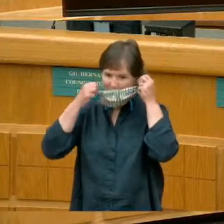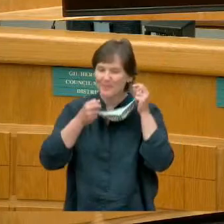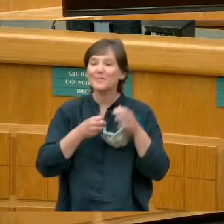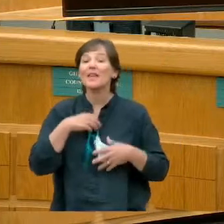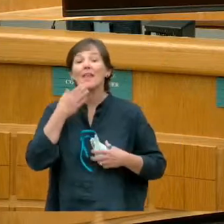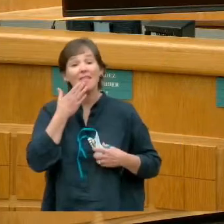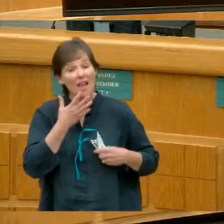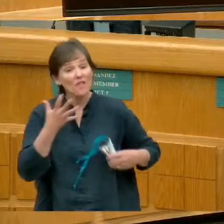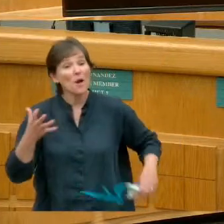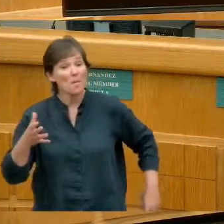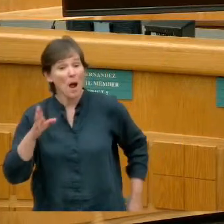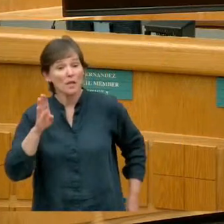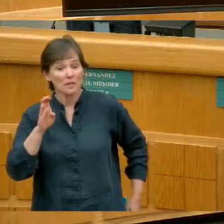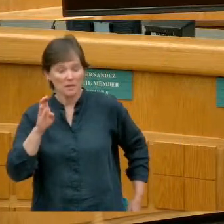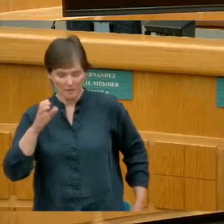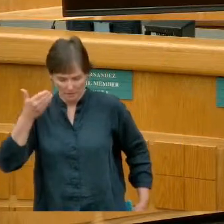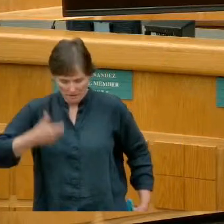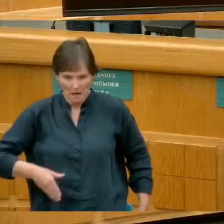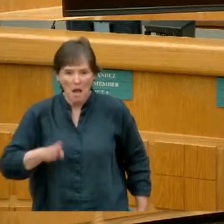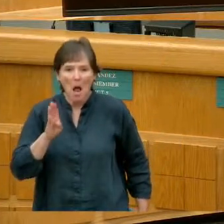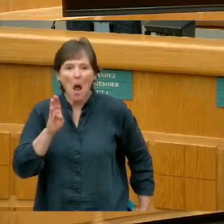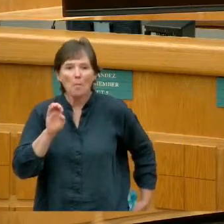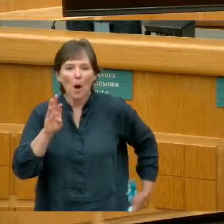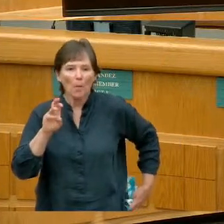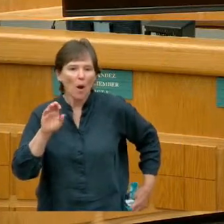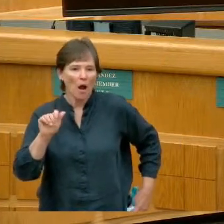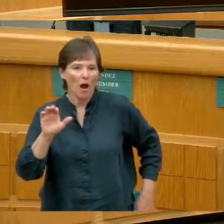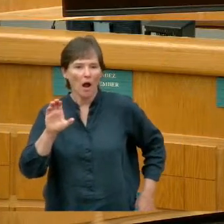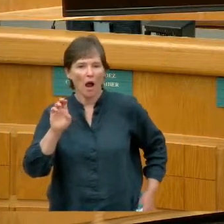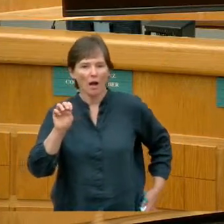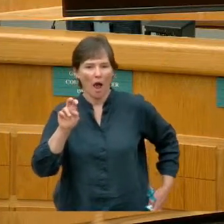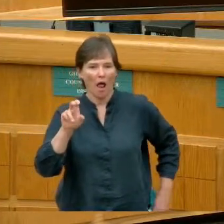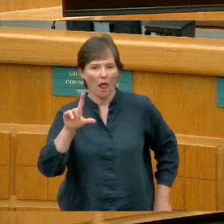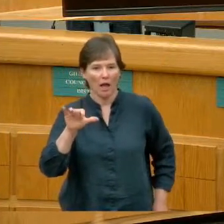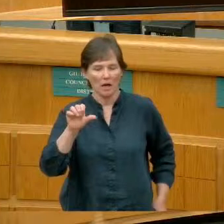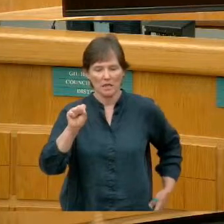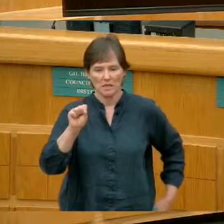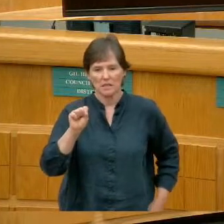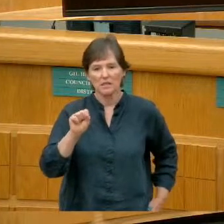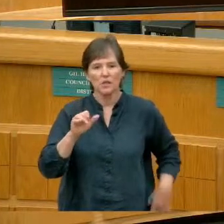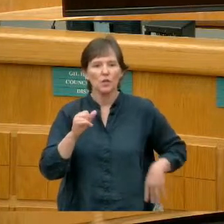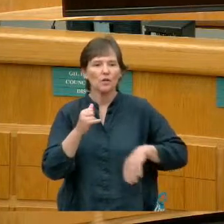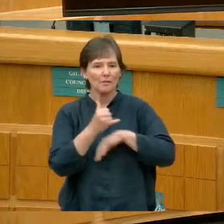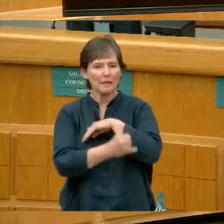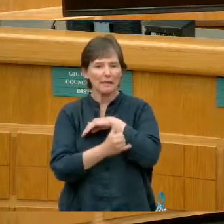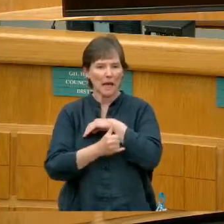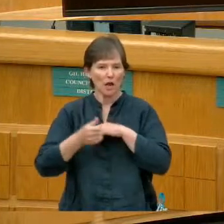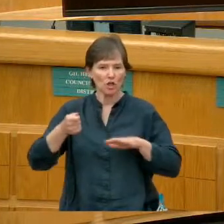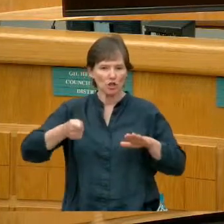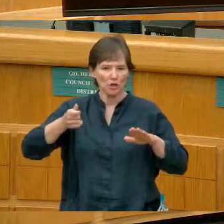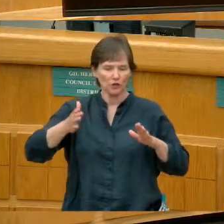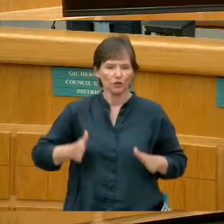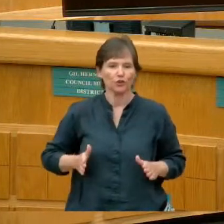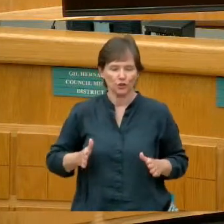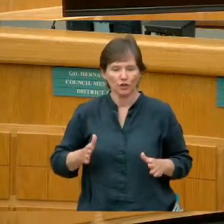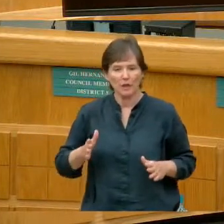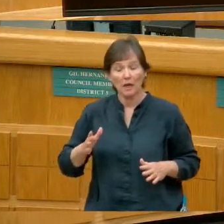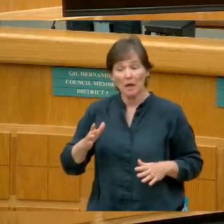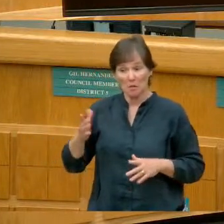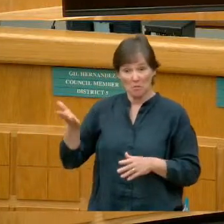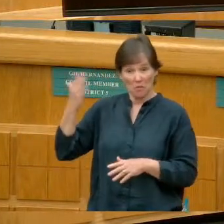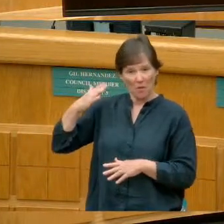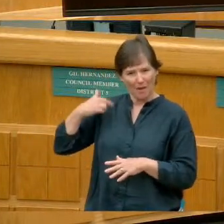Thank you so much, Barbara Canales, Nueces County Judge. You know, when I was a young girl, I liked to